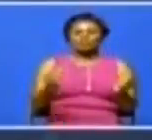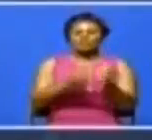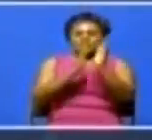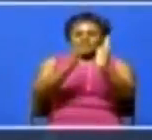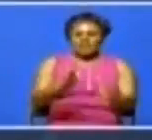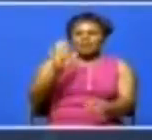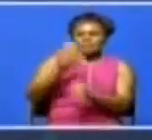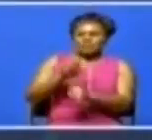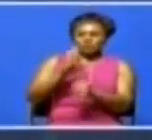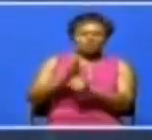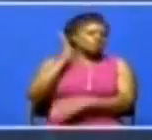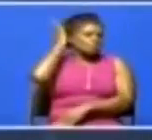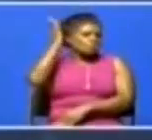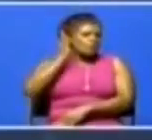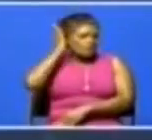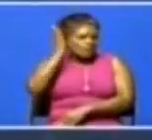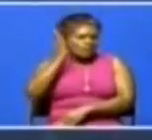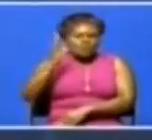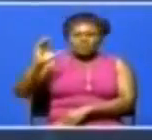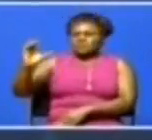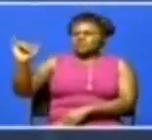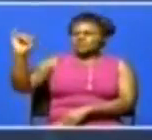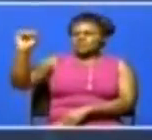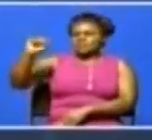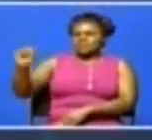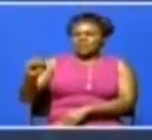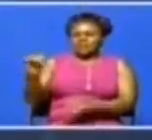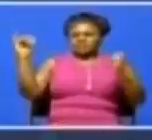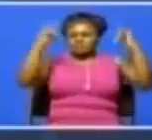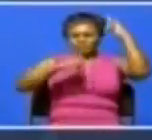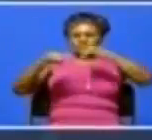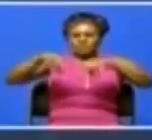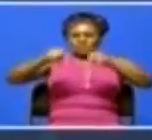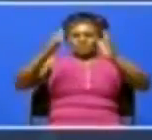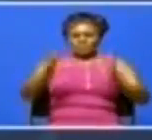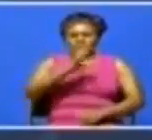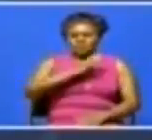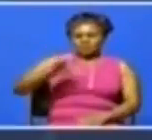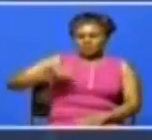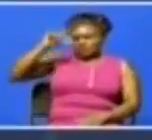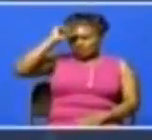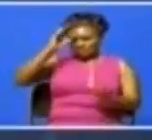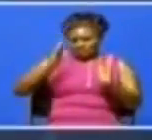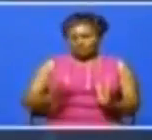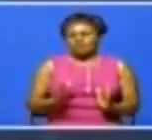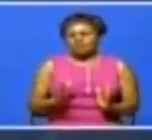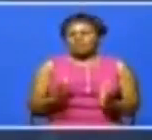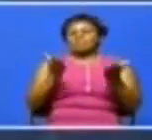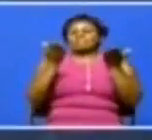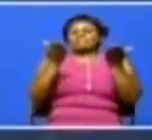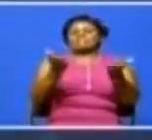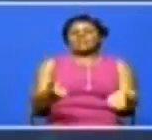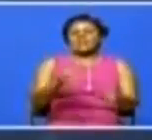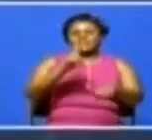of Majority Eden Duale, Foreign Affairs Cabinet Secretary Amina Mohammed, and the chair of the Council of Governors, Josphat Nanok, were among